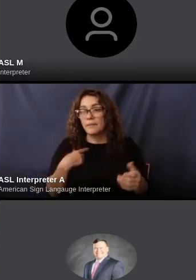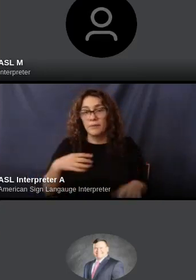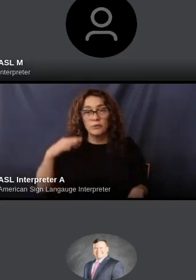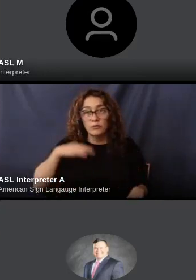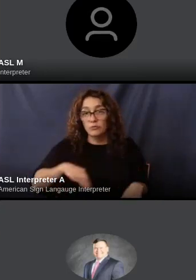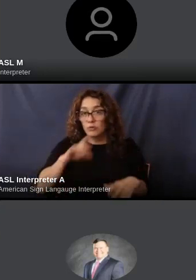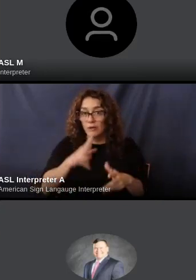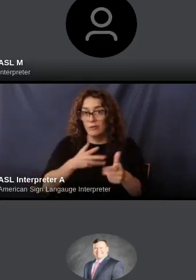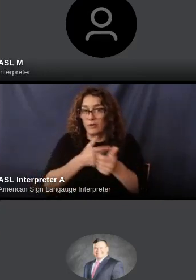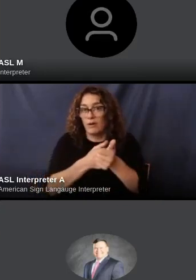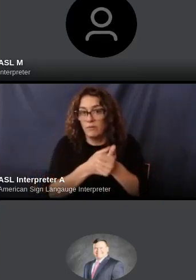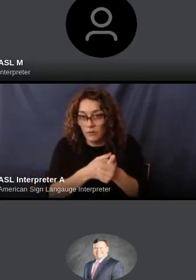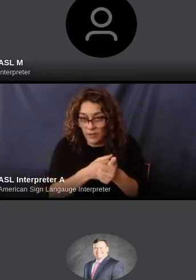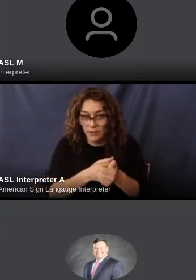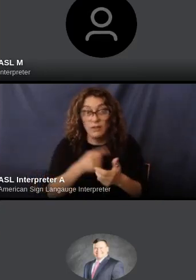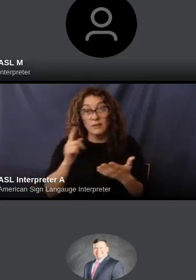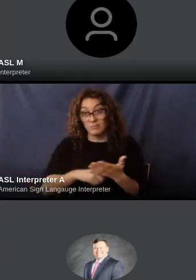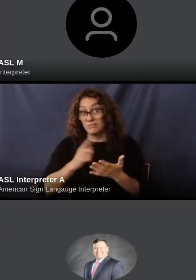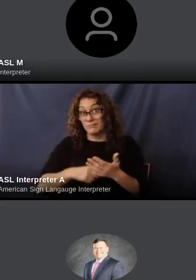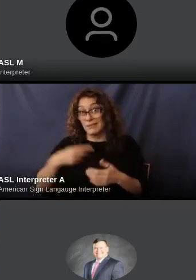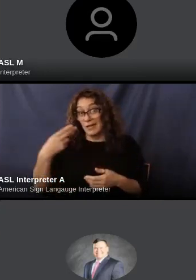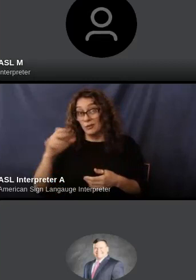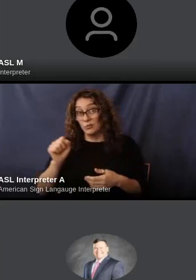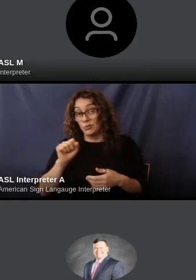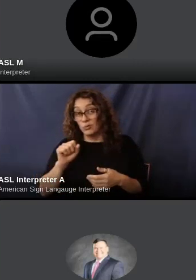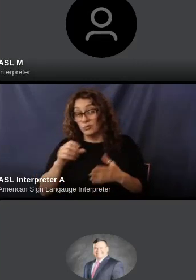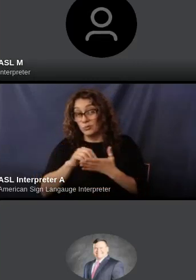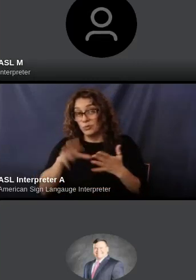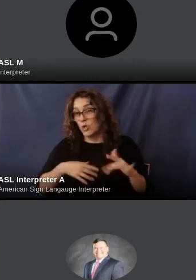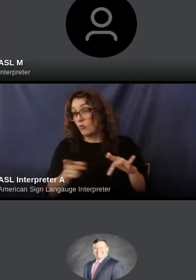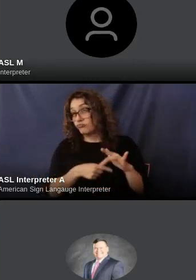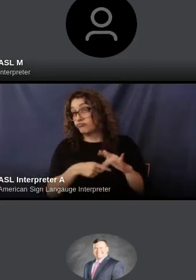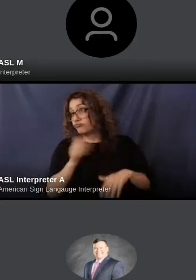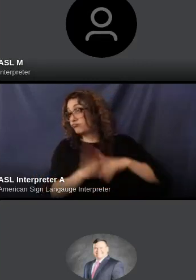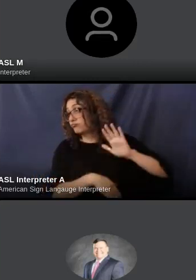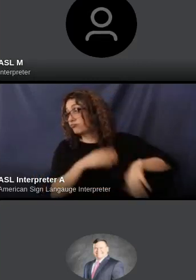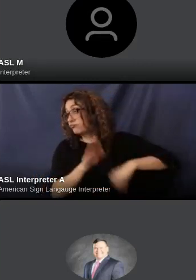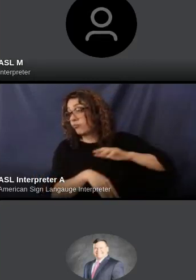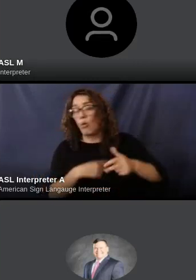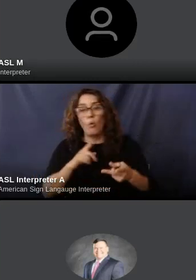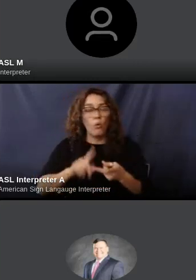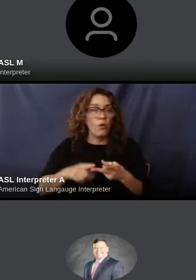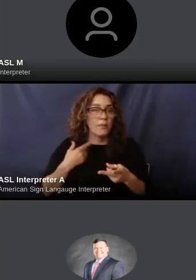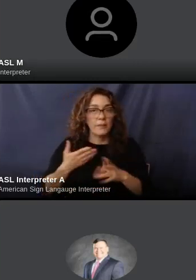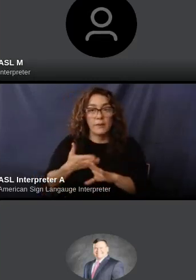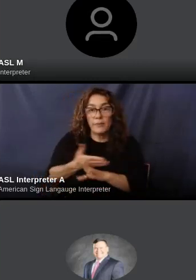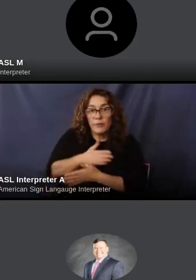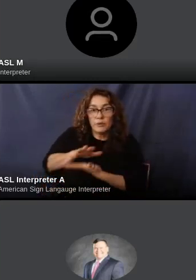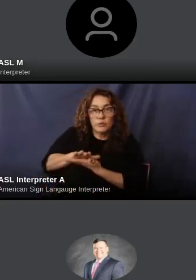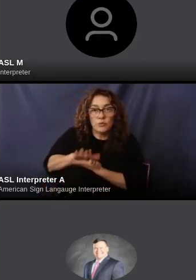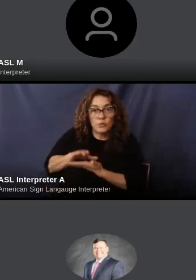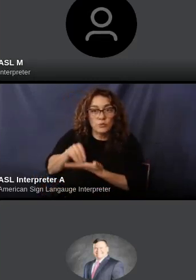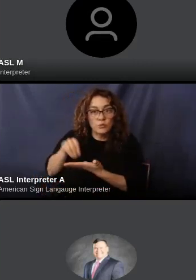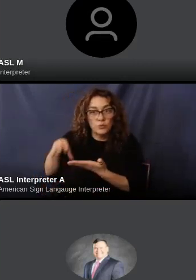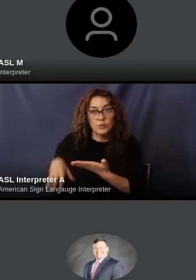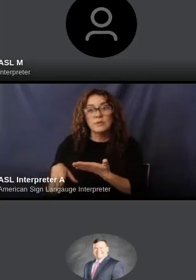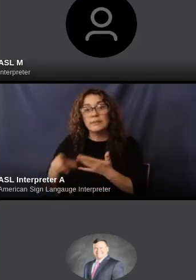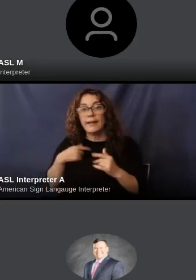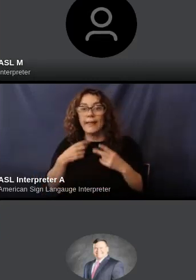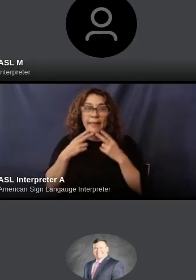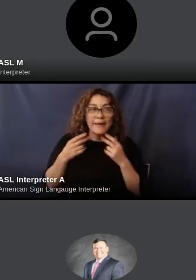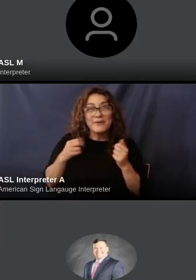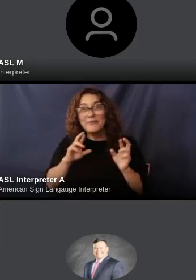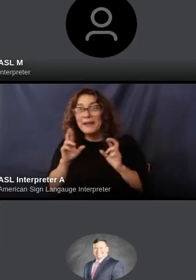and our high schoolers need to make up attendance, or our preschoolers need to come in and